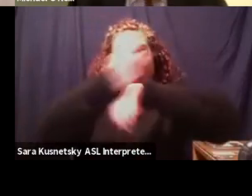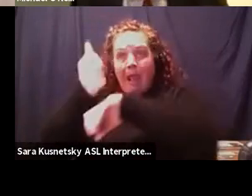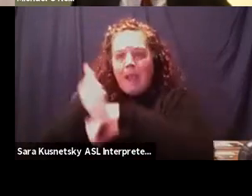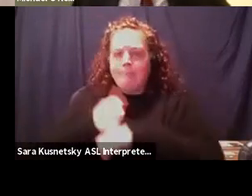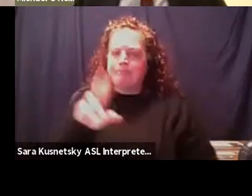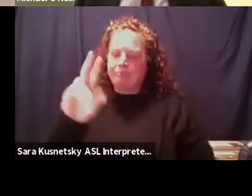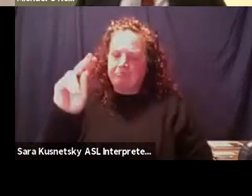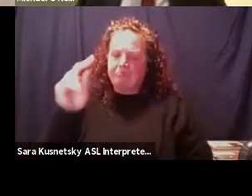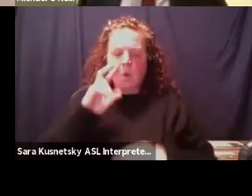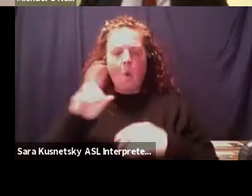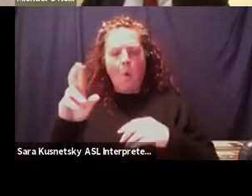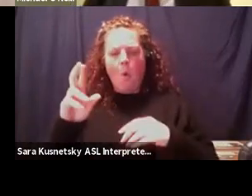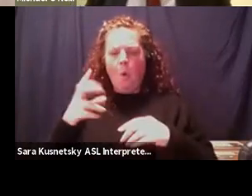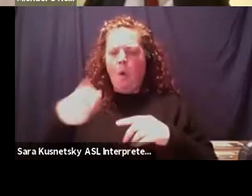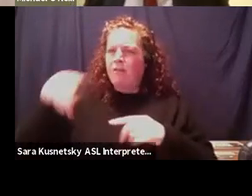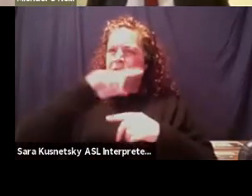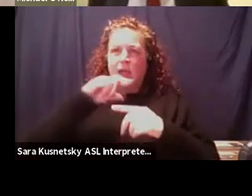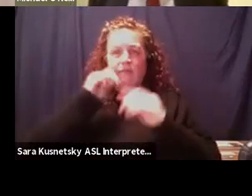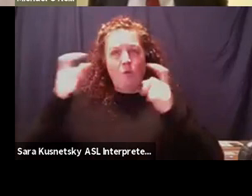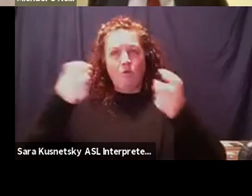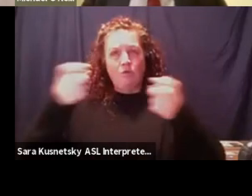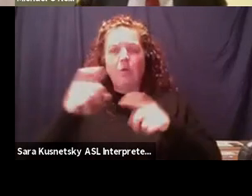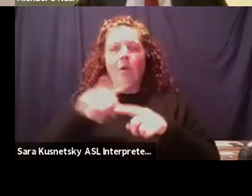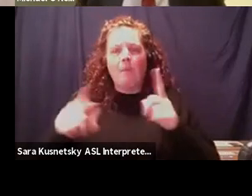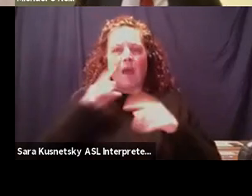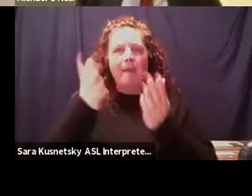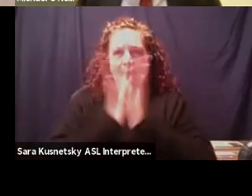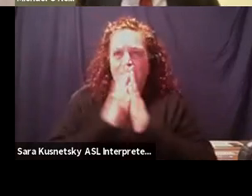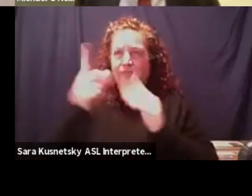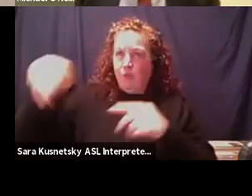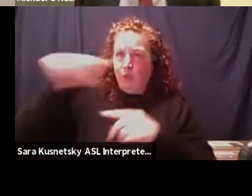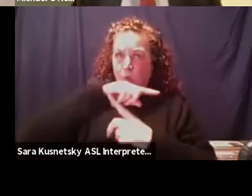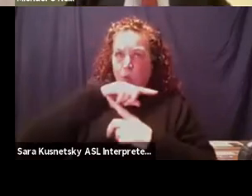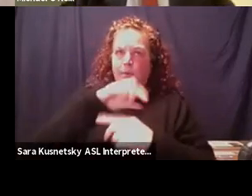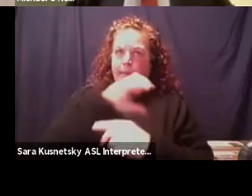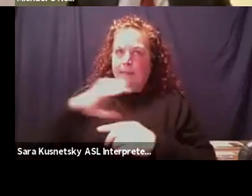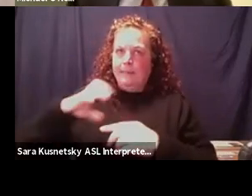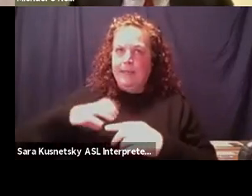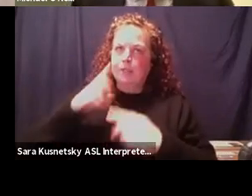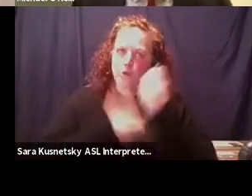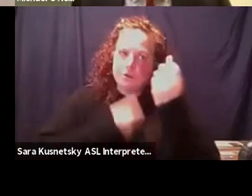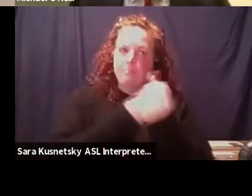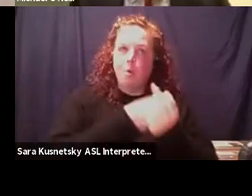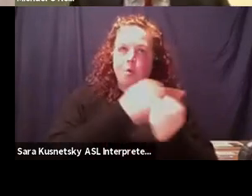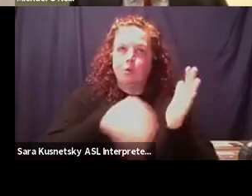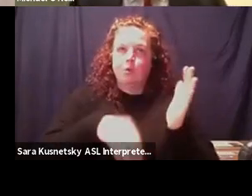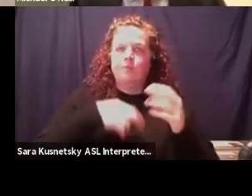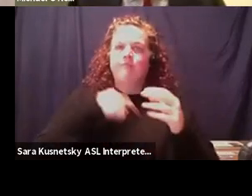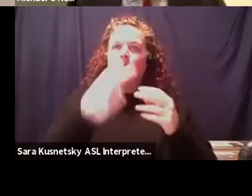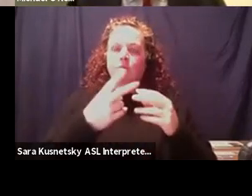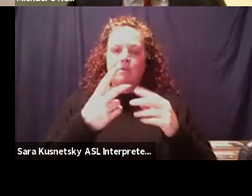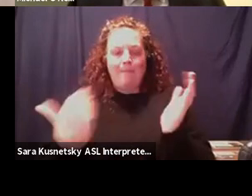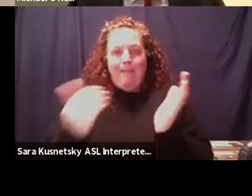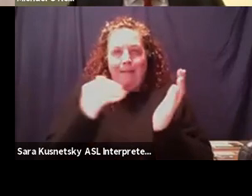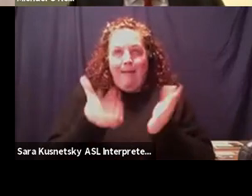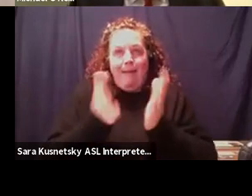in BPS for a policy that they had no control over, but I am calling on all of you to speak to support student voice. I'm asking again, since I did this